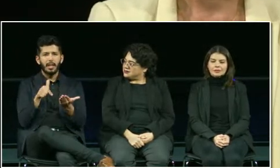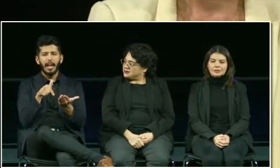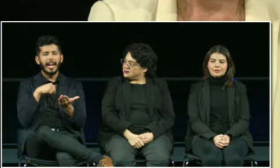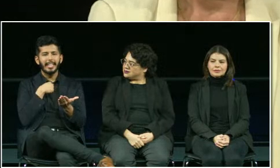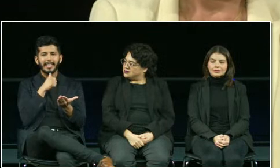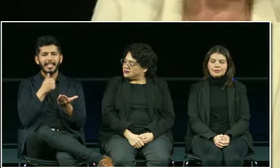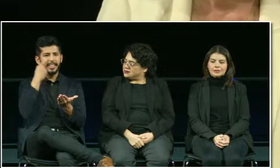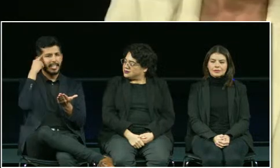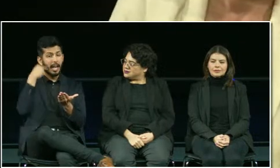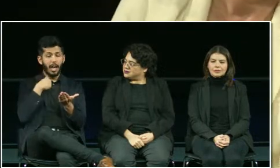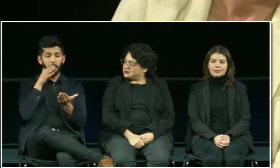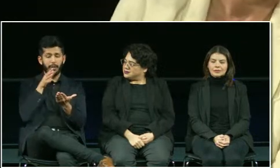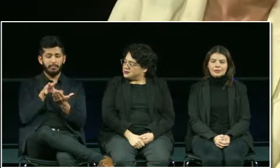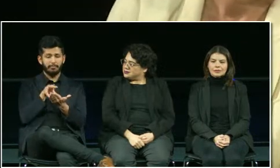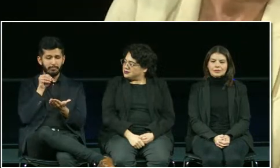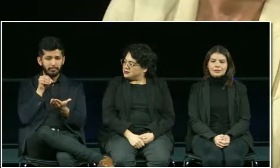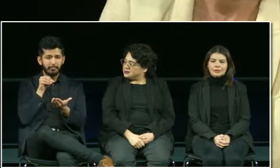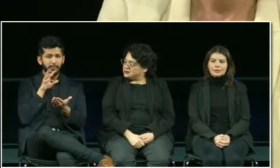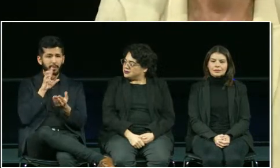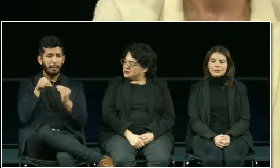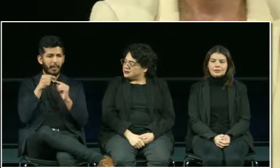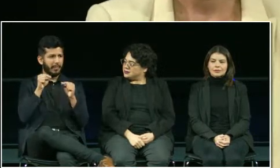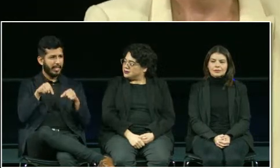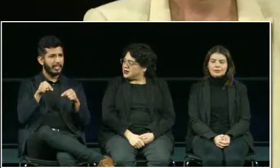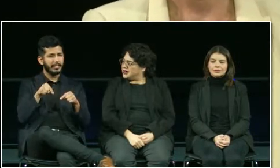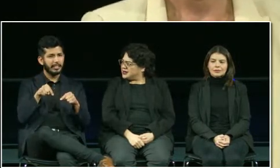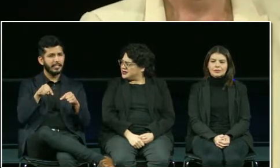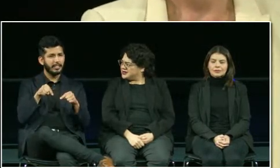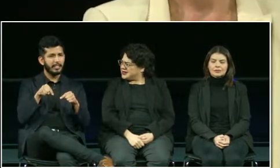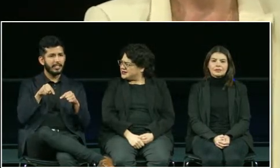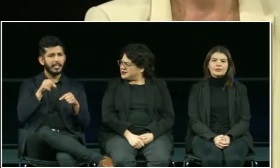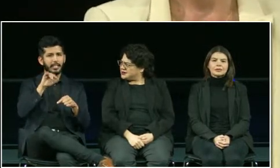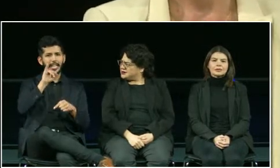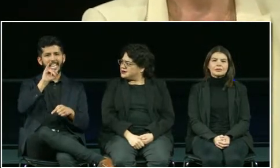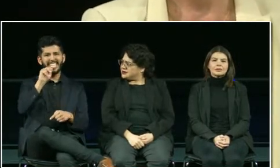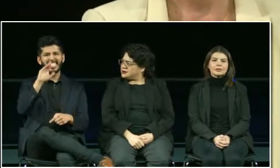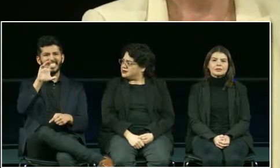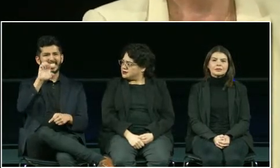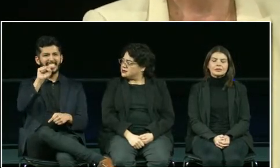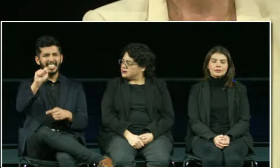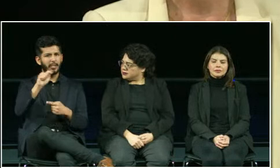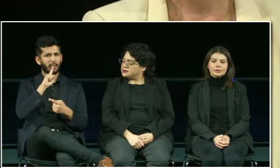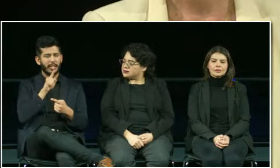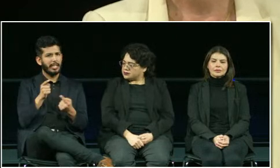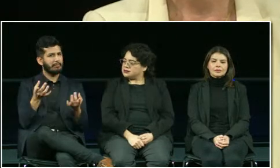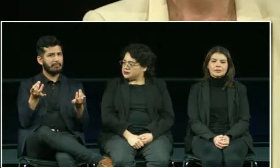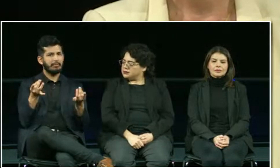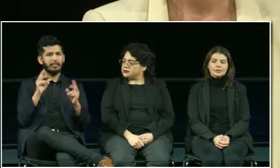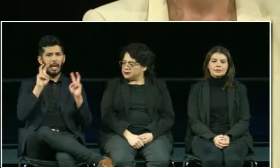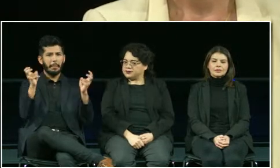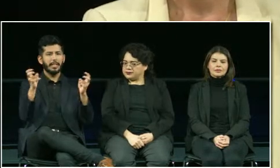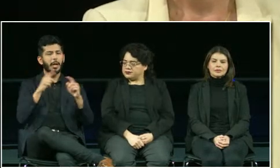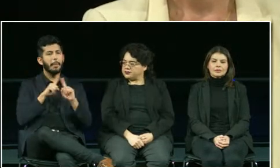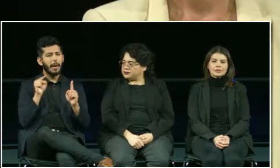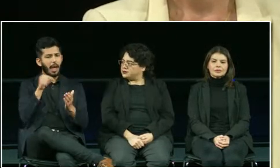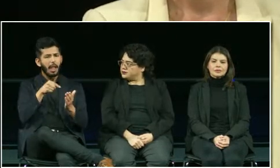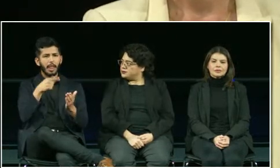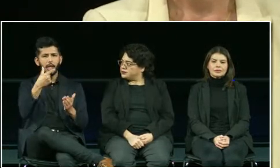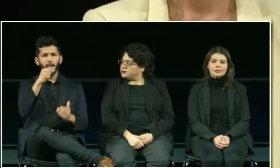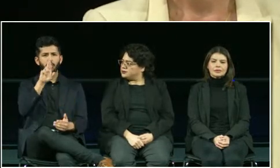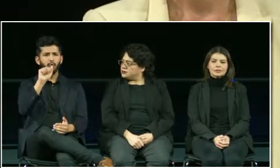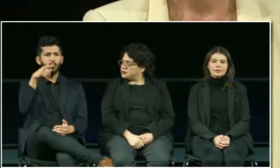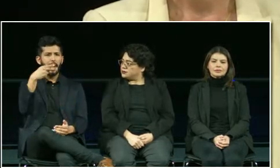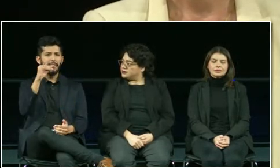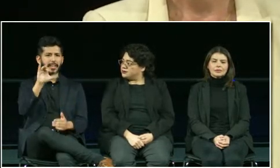doing or going to do a film about incest. It's obviously a very dark and tough subject matter, but the graphic novel was so